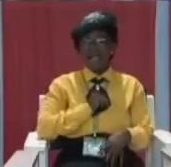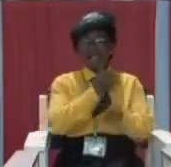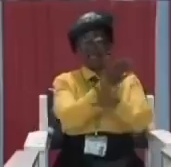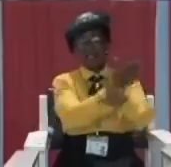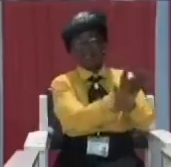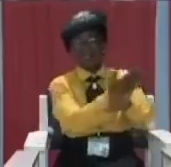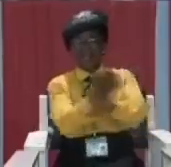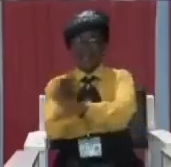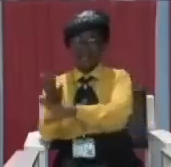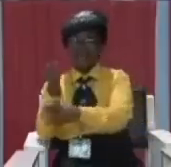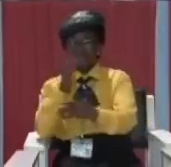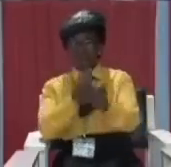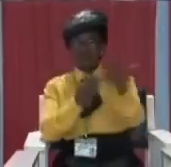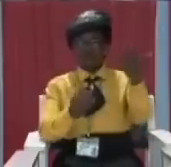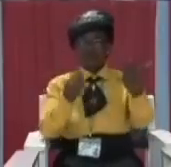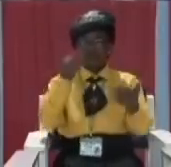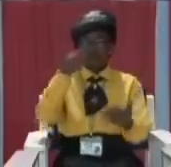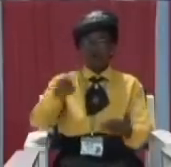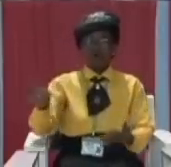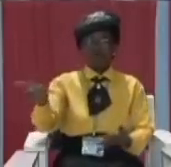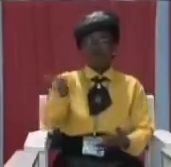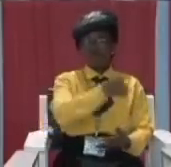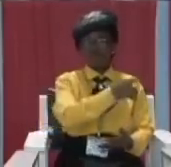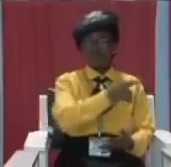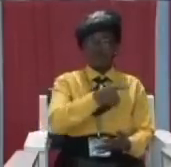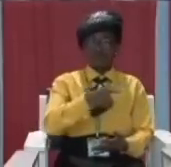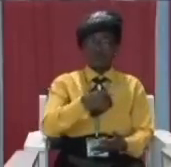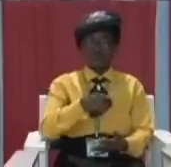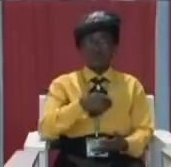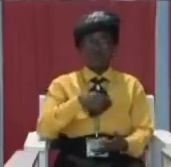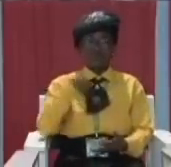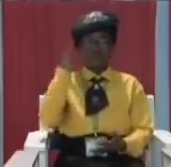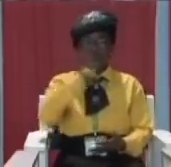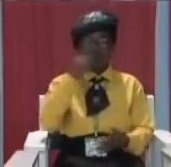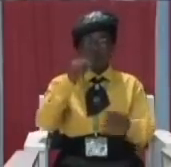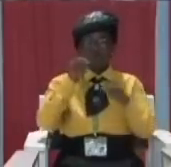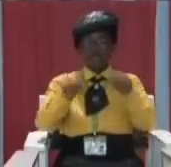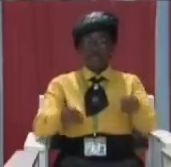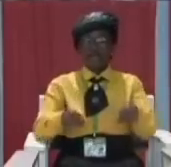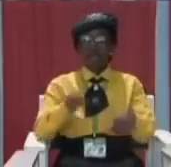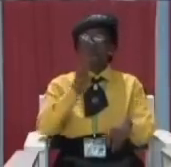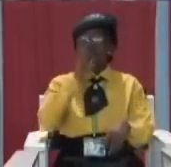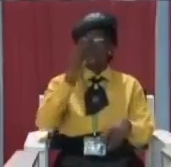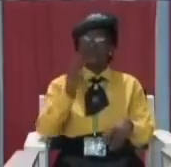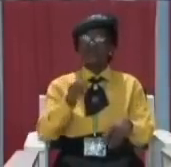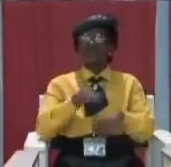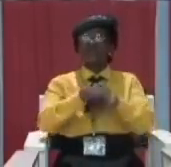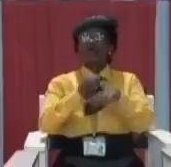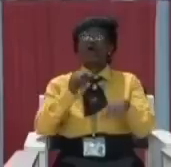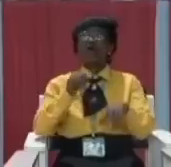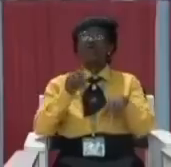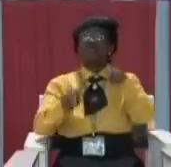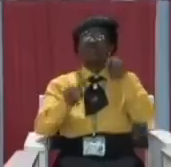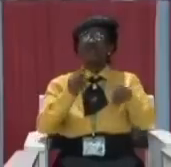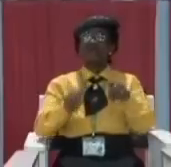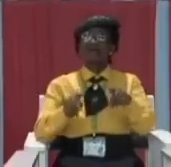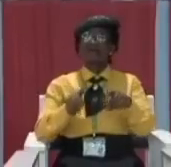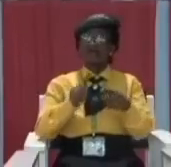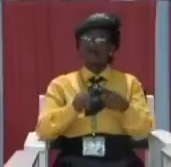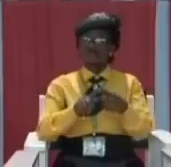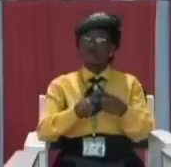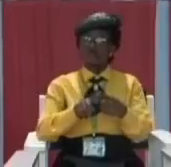you who could be called the congregation to please pray for